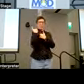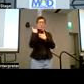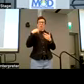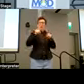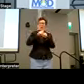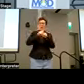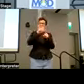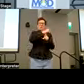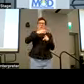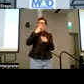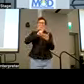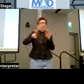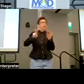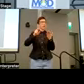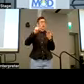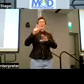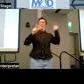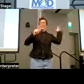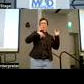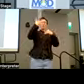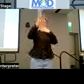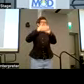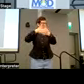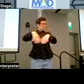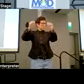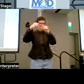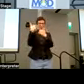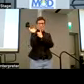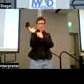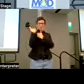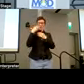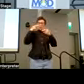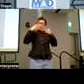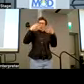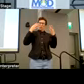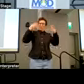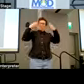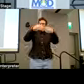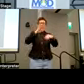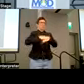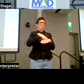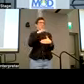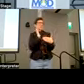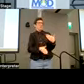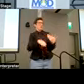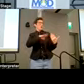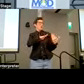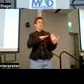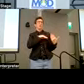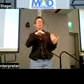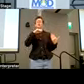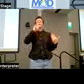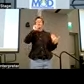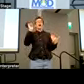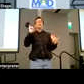cabinet secretary, and my, and my success will have that responsibility to make sure, you know, that we focus on this and we get this done and it can't be a one stop.